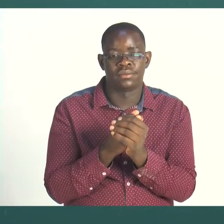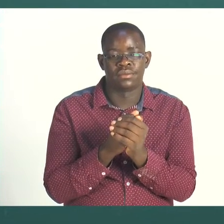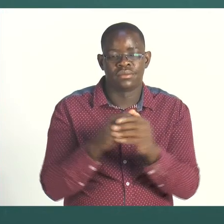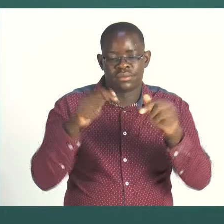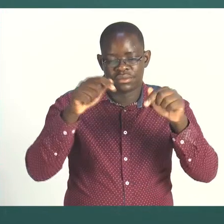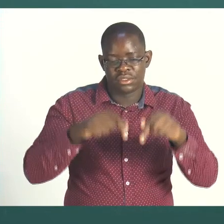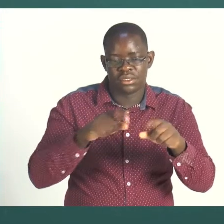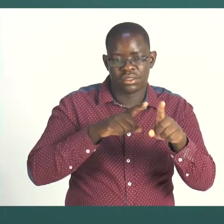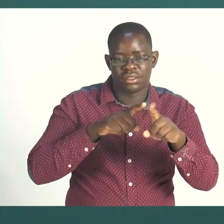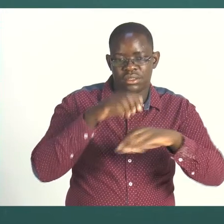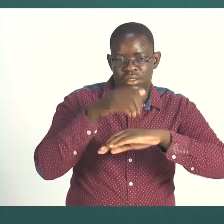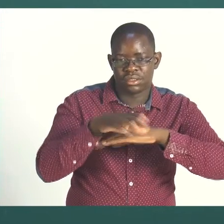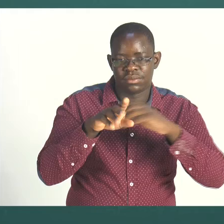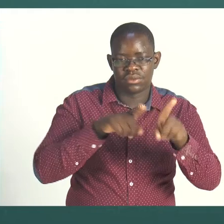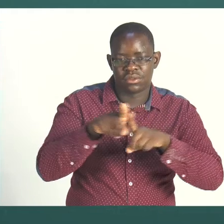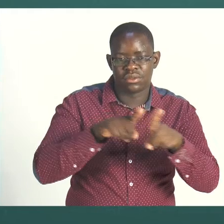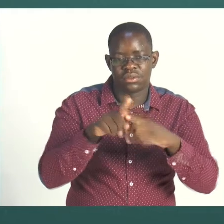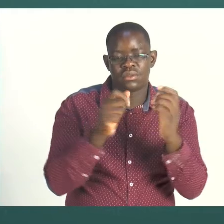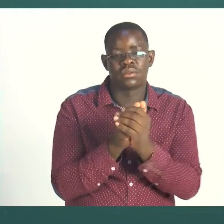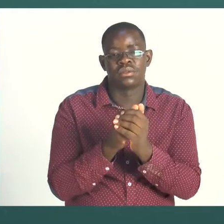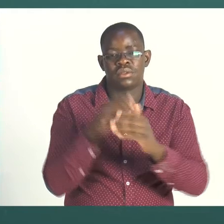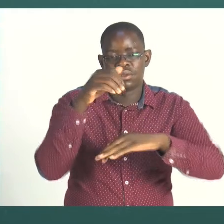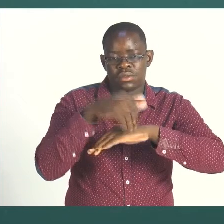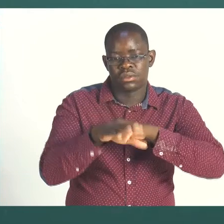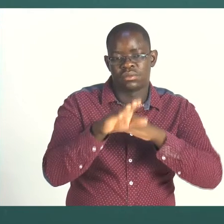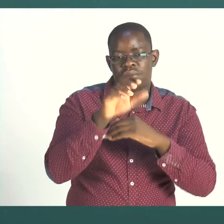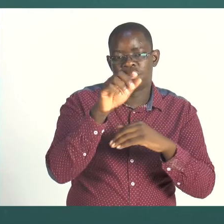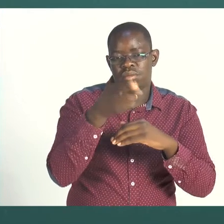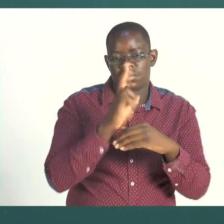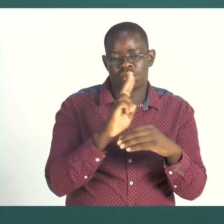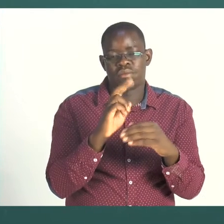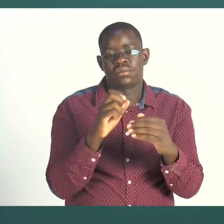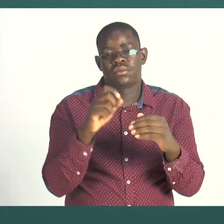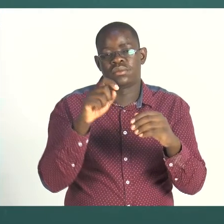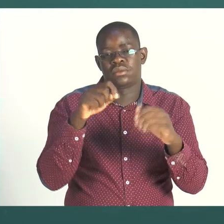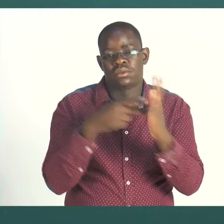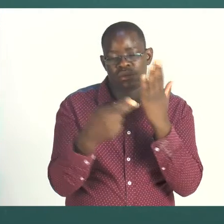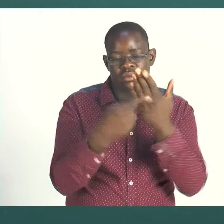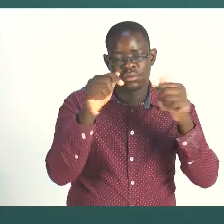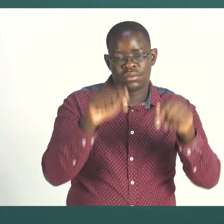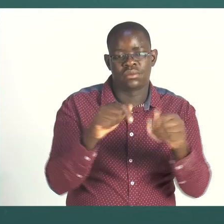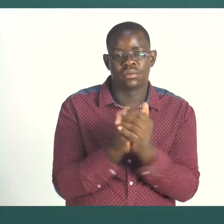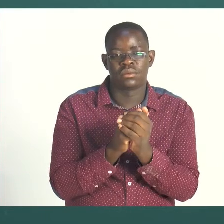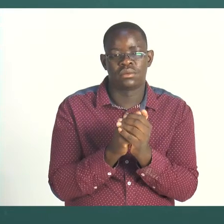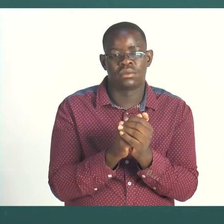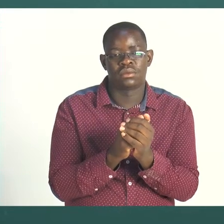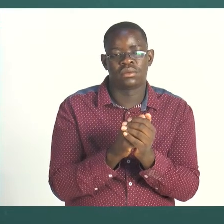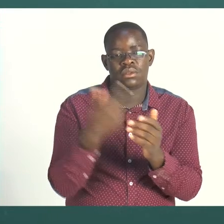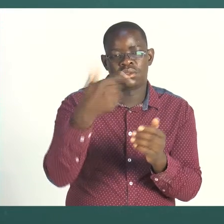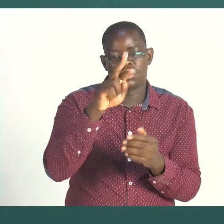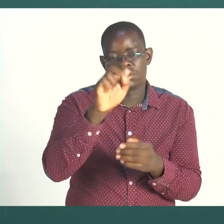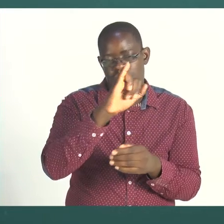And now for the SMS competition. To SMS your answer, enter the keyword for this program which is